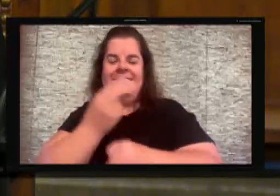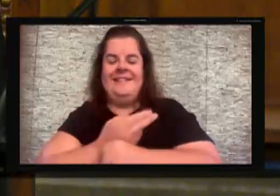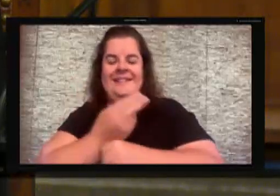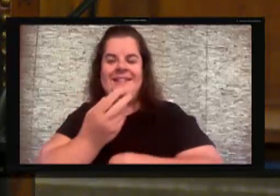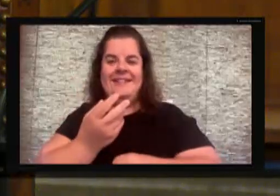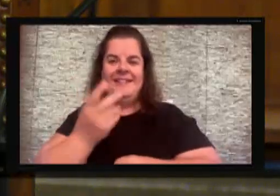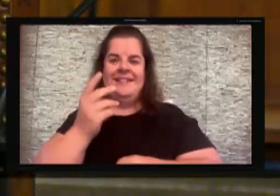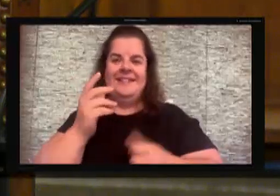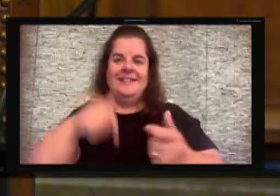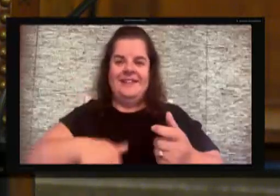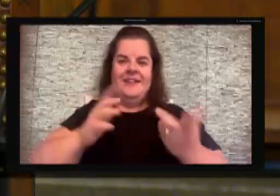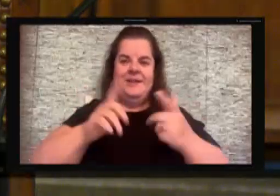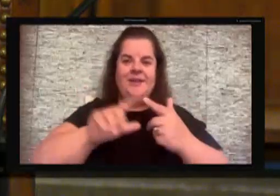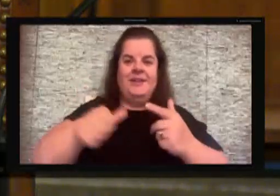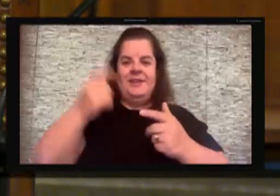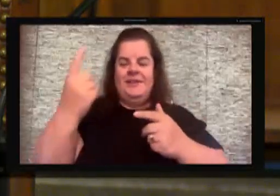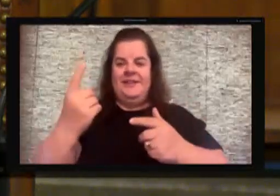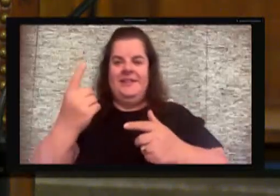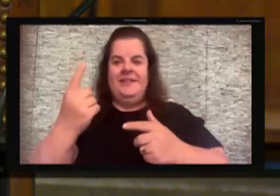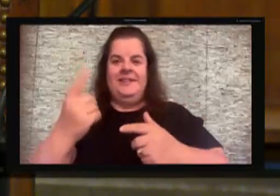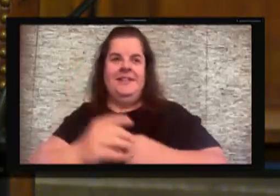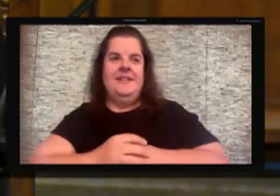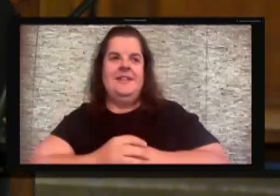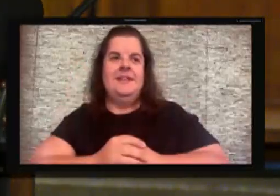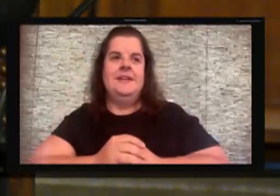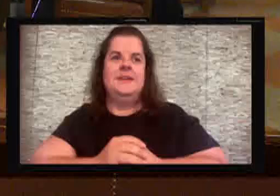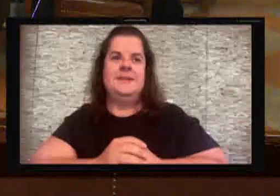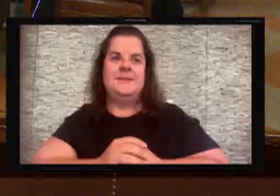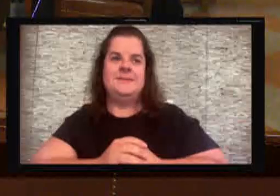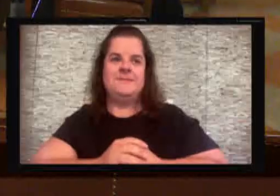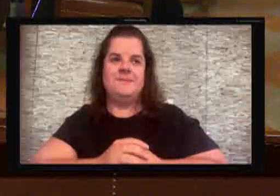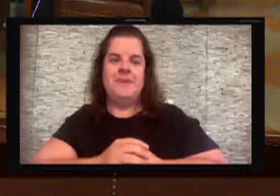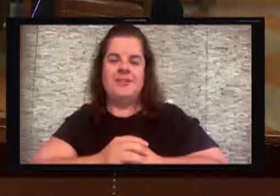So thank you. That's thank you. Any further discussion?